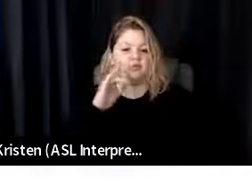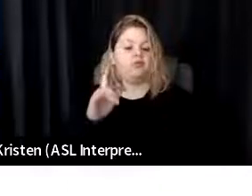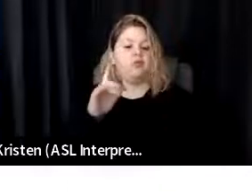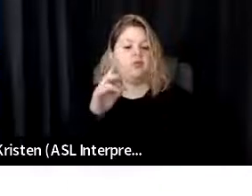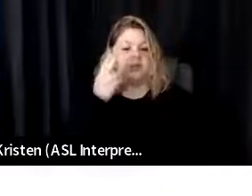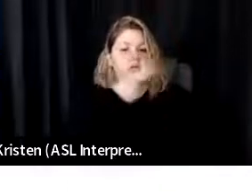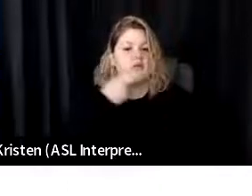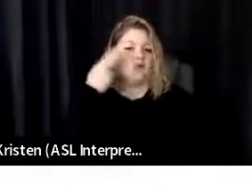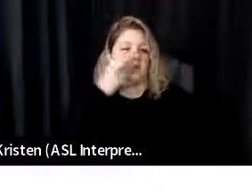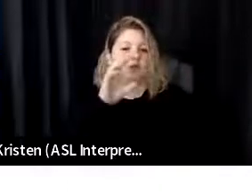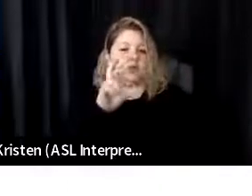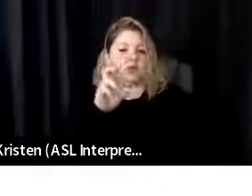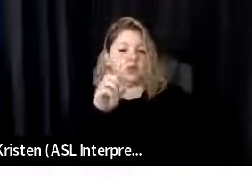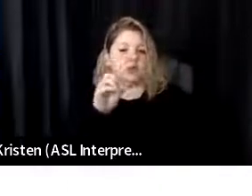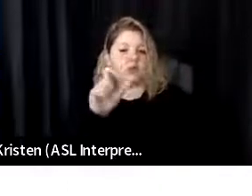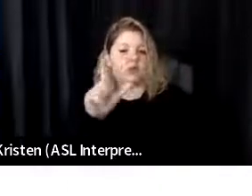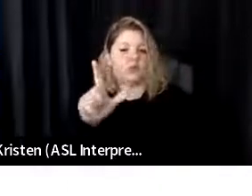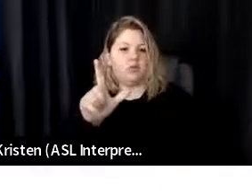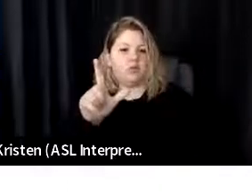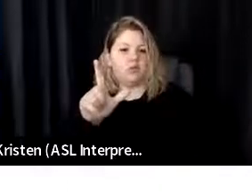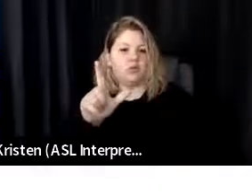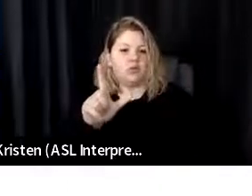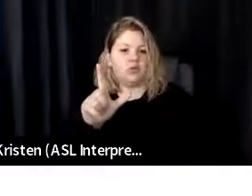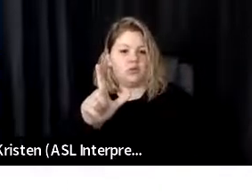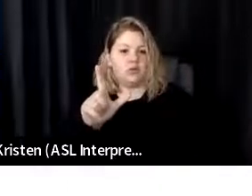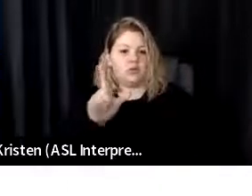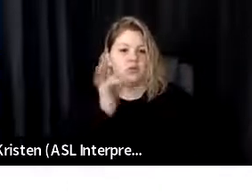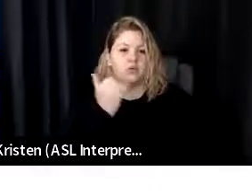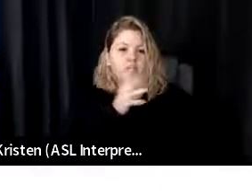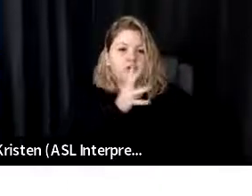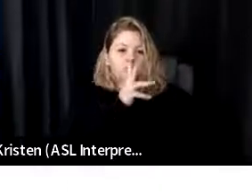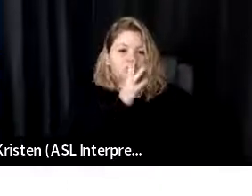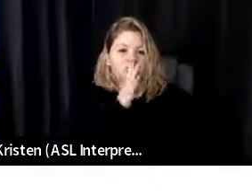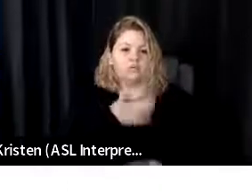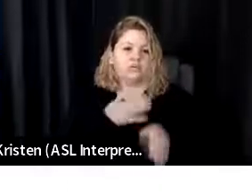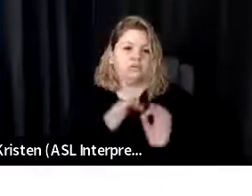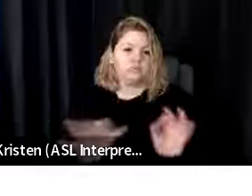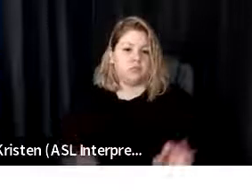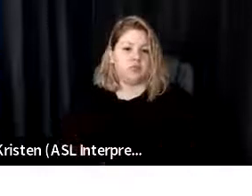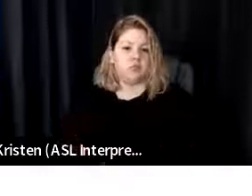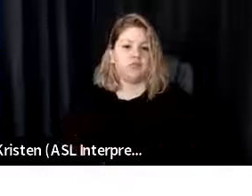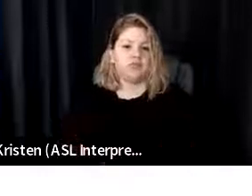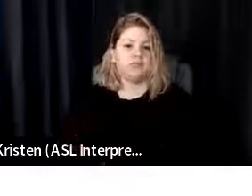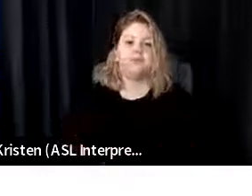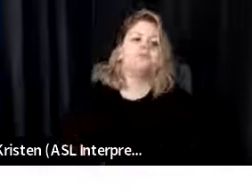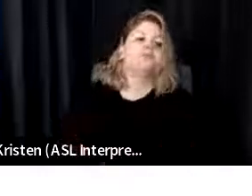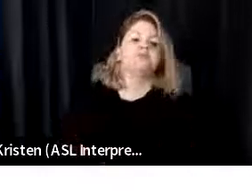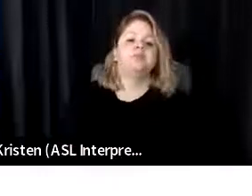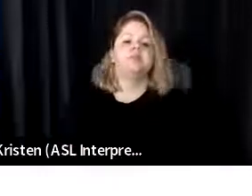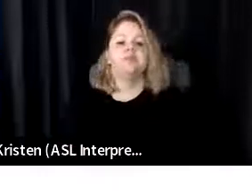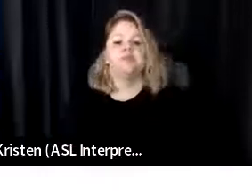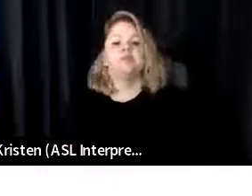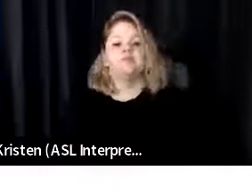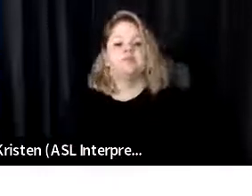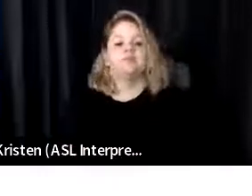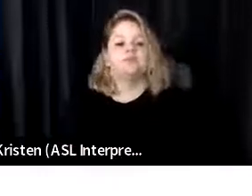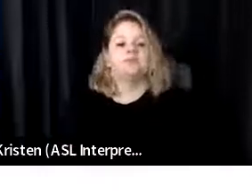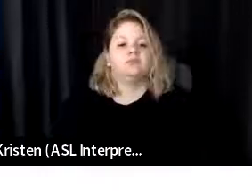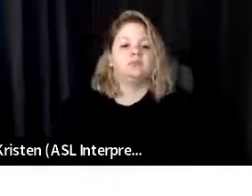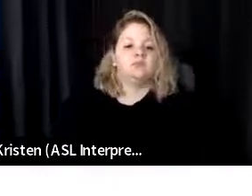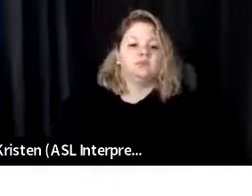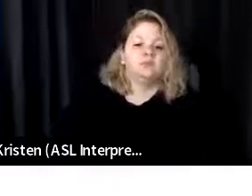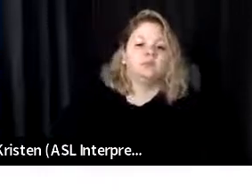gonna say the instructions in a Haitian Creole. Pour interprétation